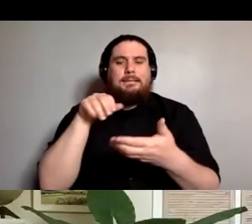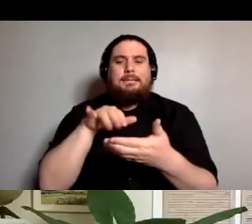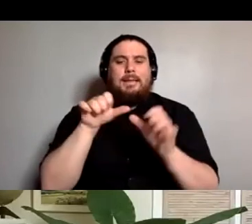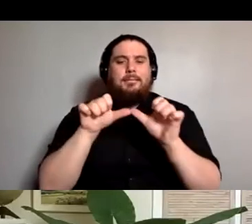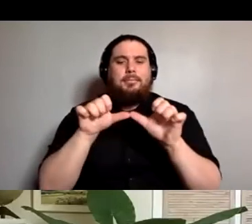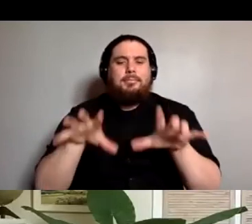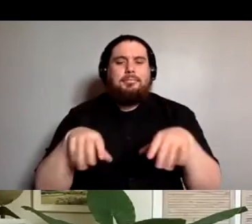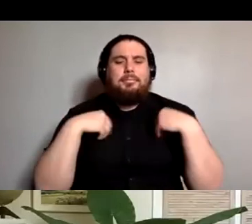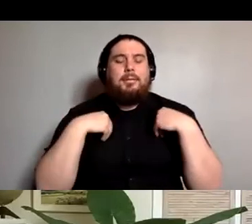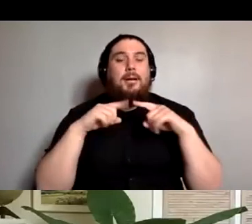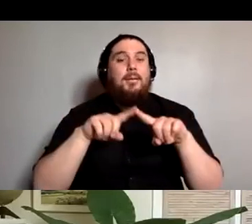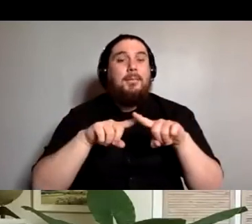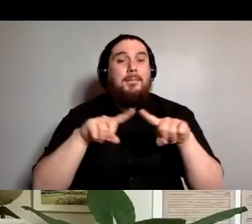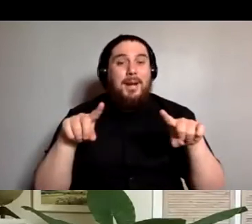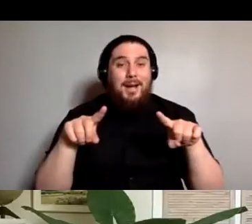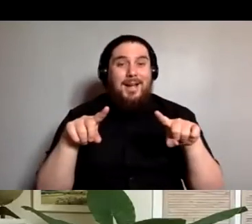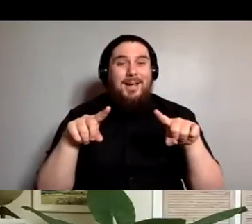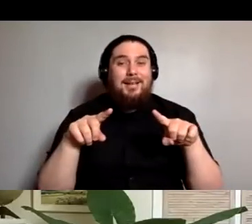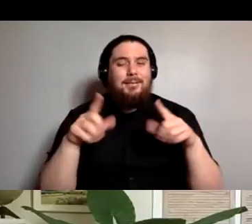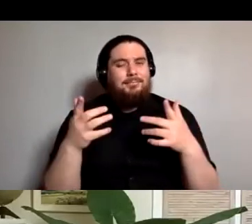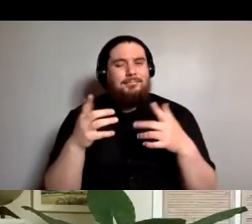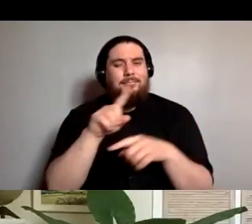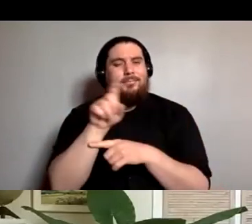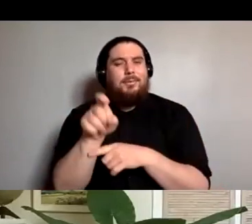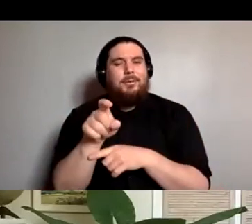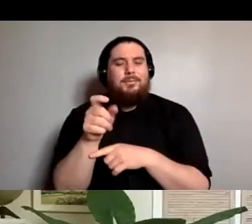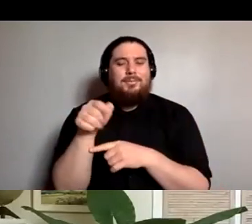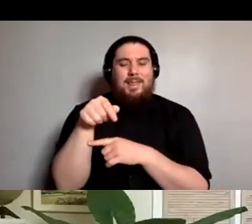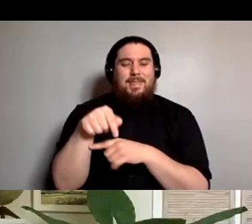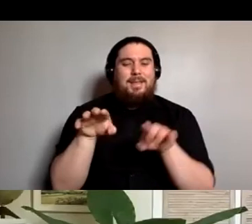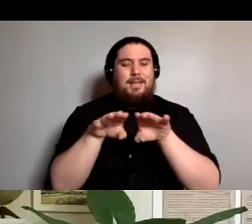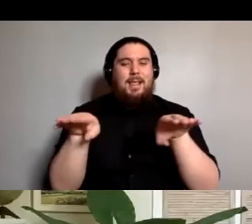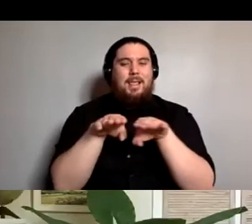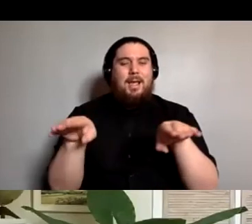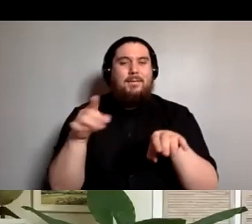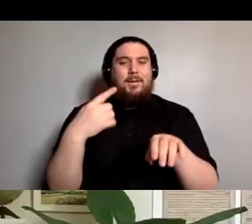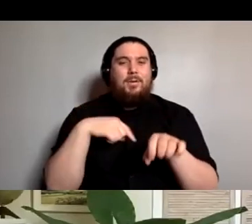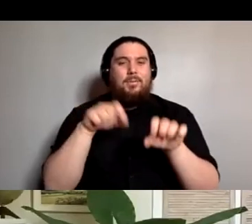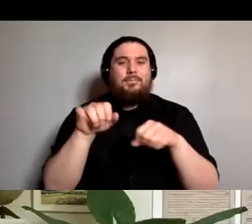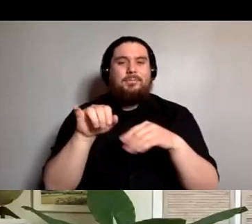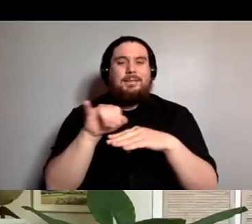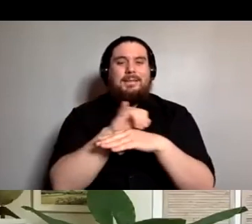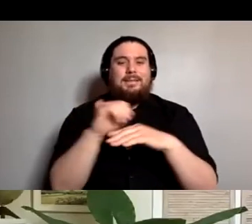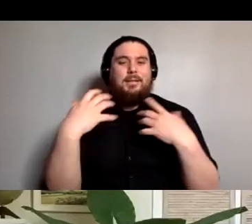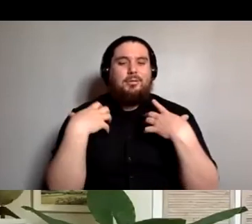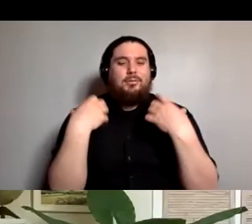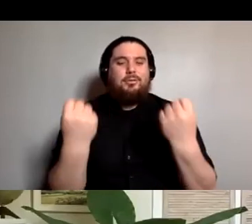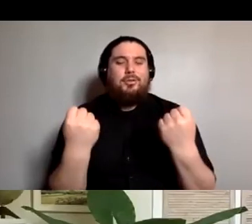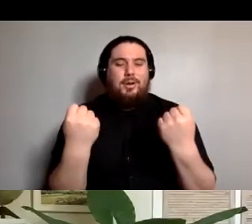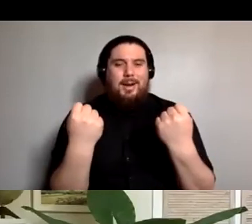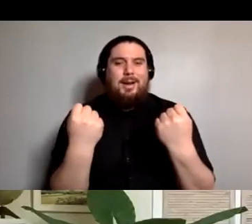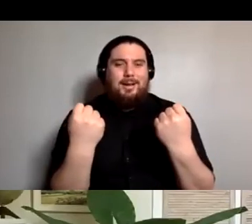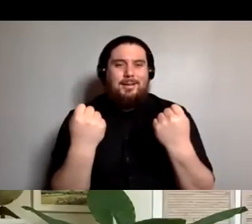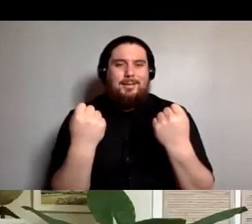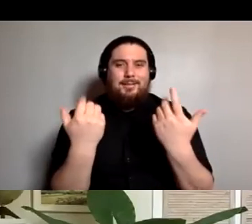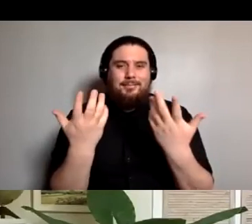absorbed. But is it at a level where it really can call industrial strength, or has it gone through the